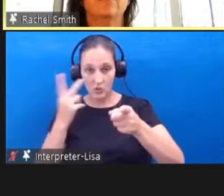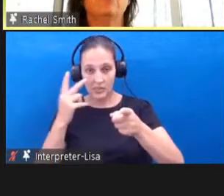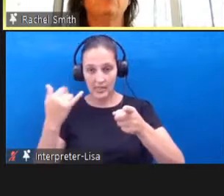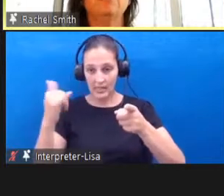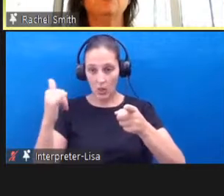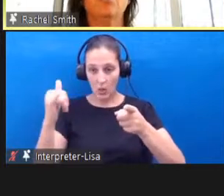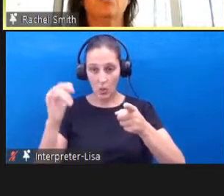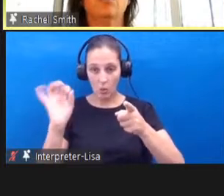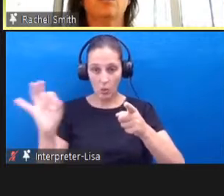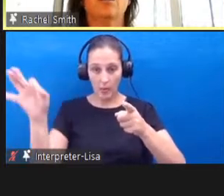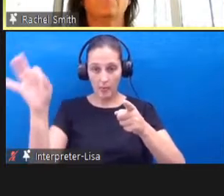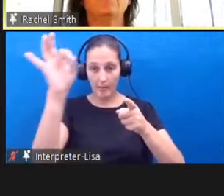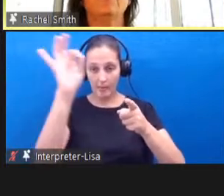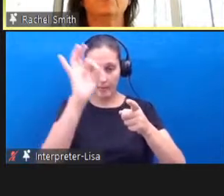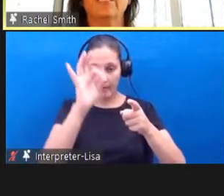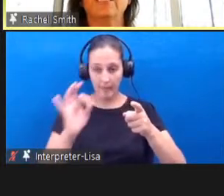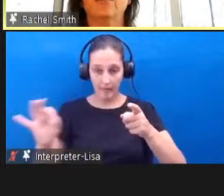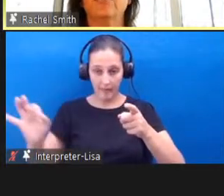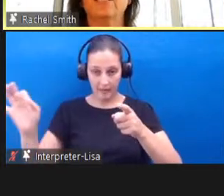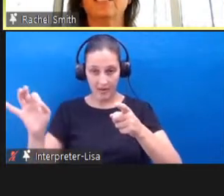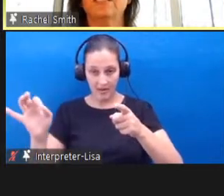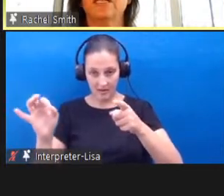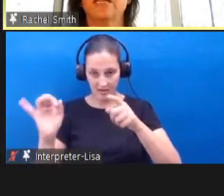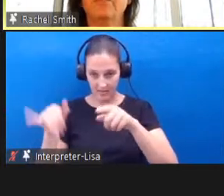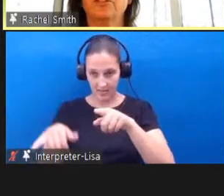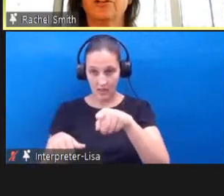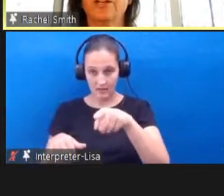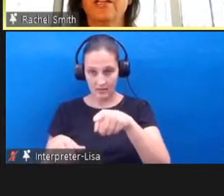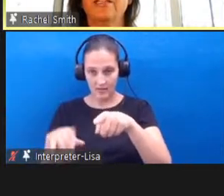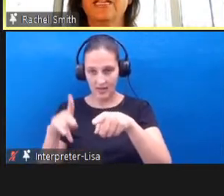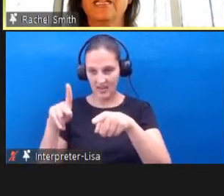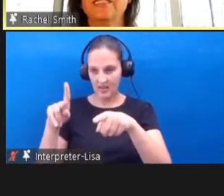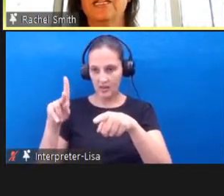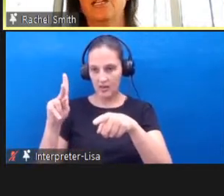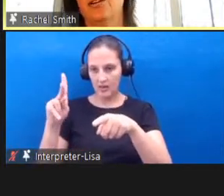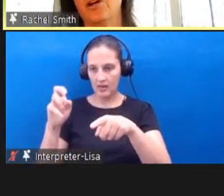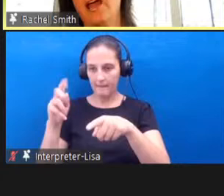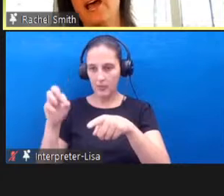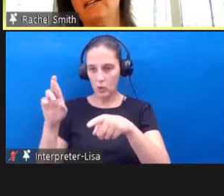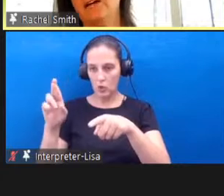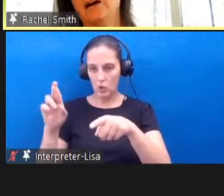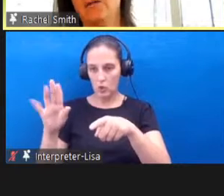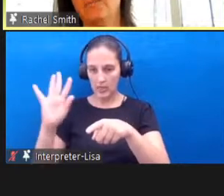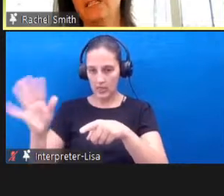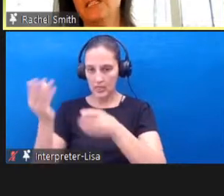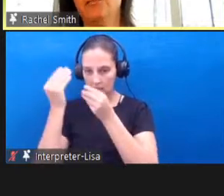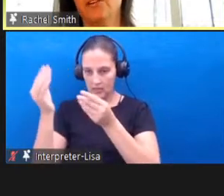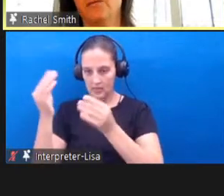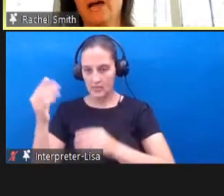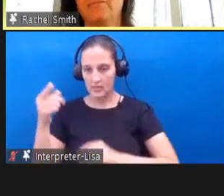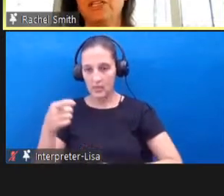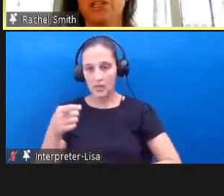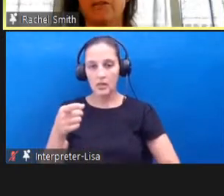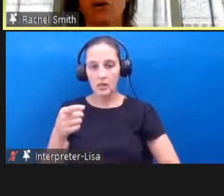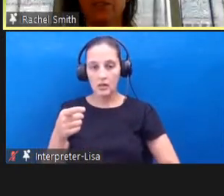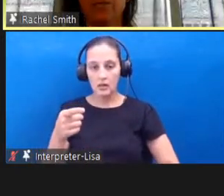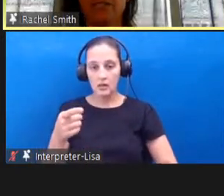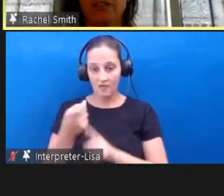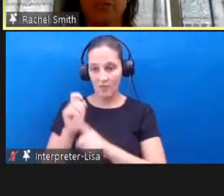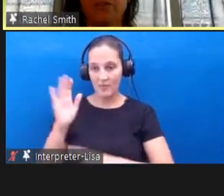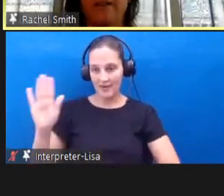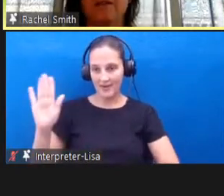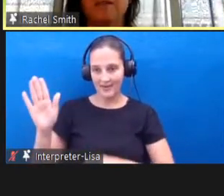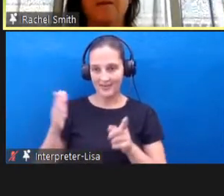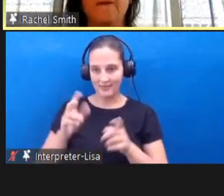exoplanets, these are right here. This is the Kepler data set here, and this is from that mission, all of